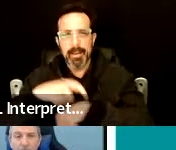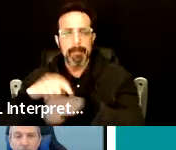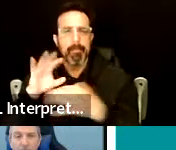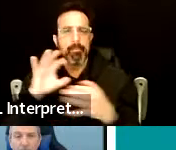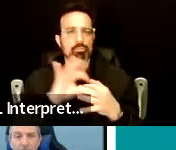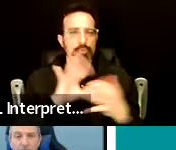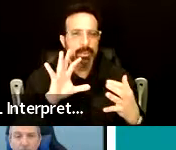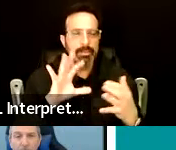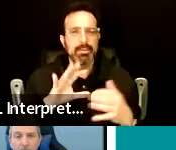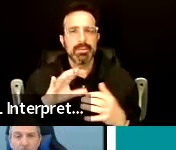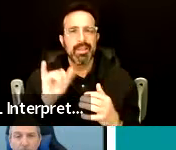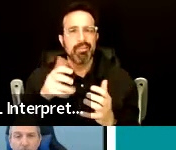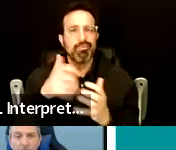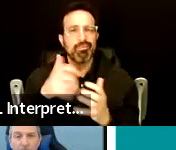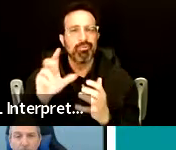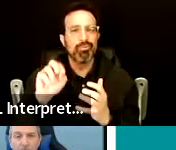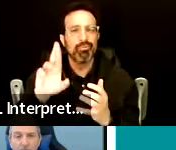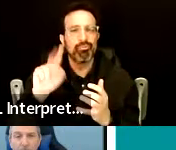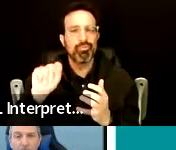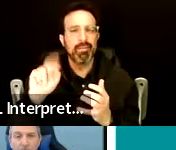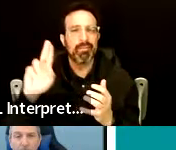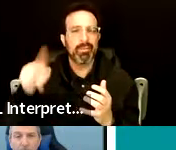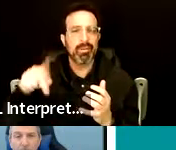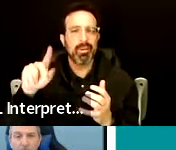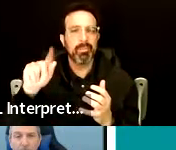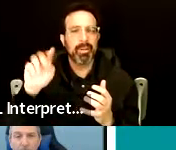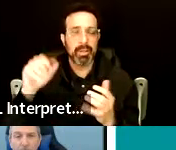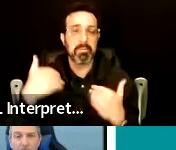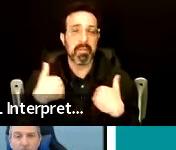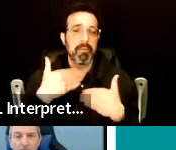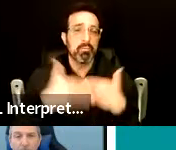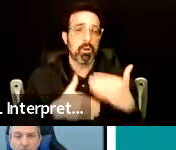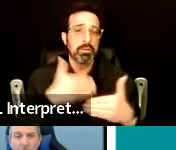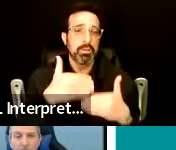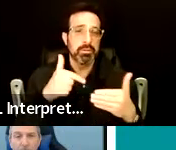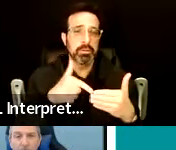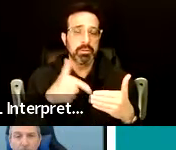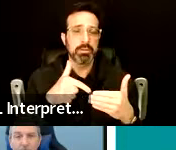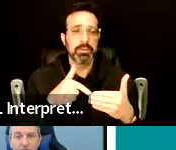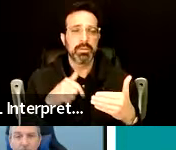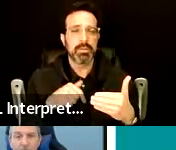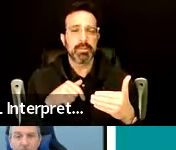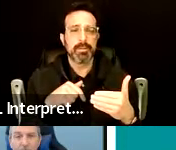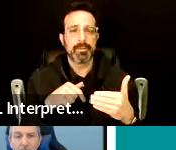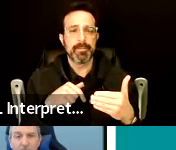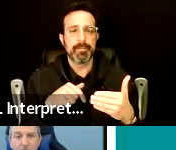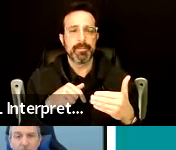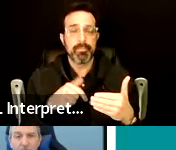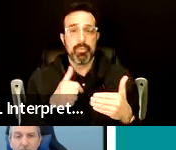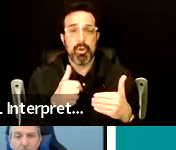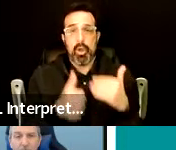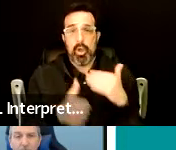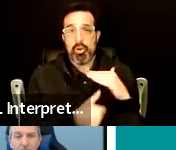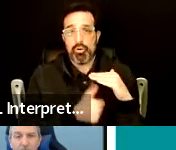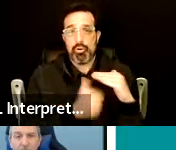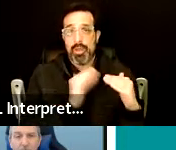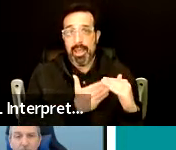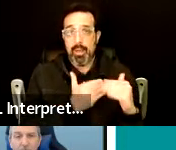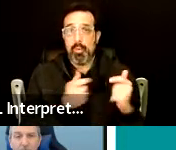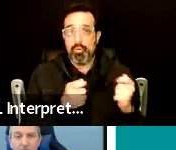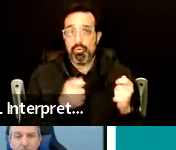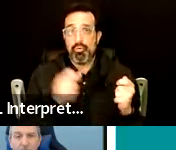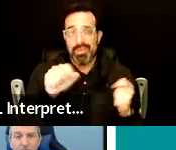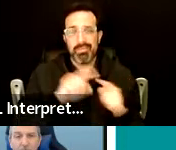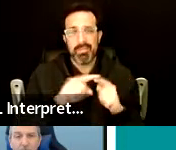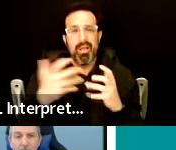draft update. We have a process that's not totally under our control. We have a lot of